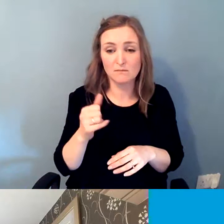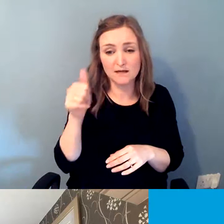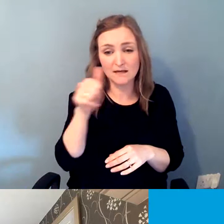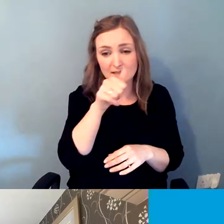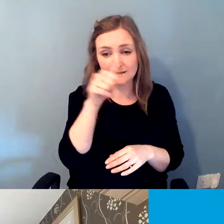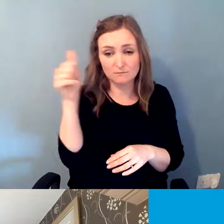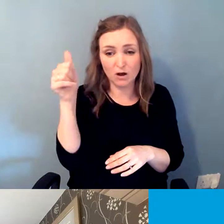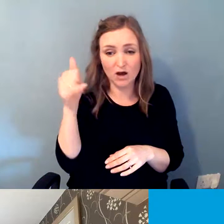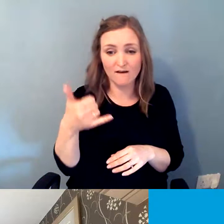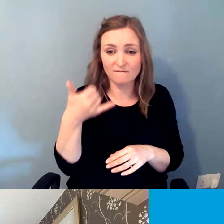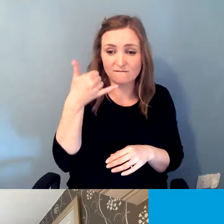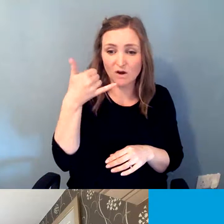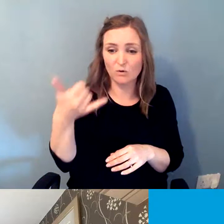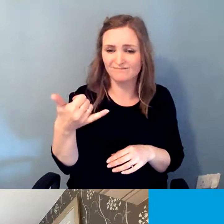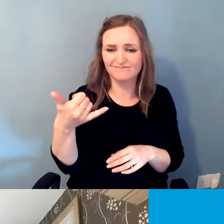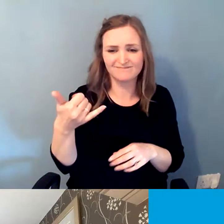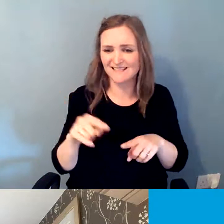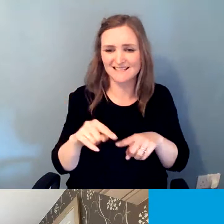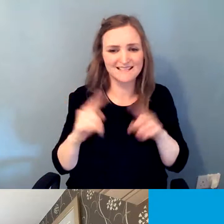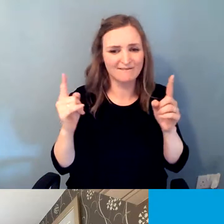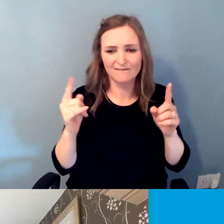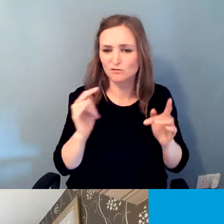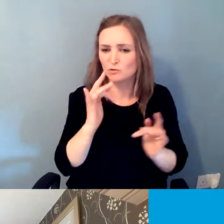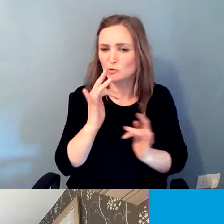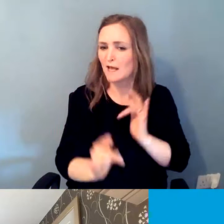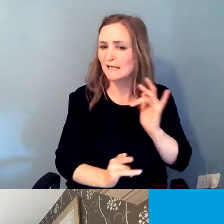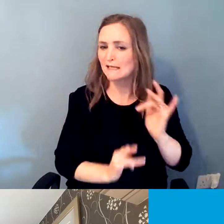see that as having access to the internet.